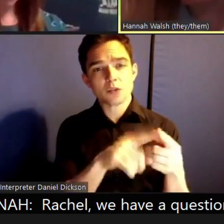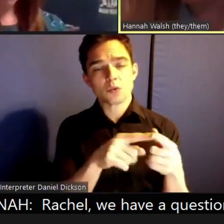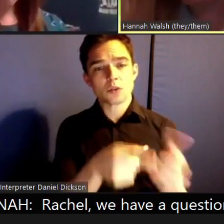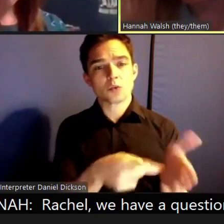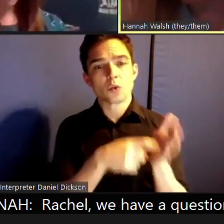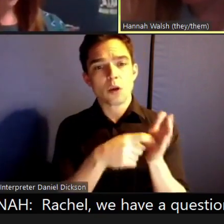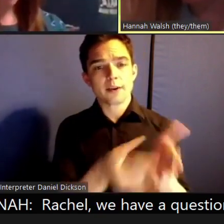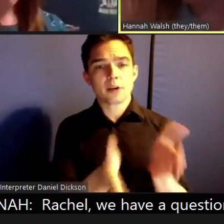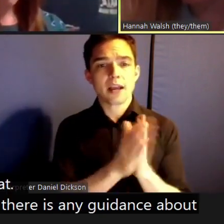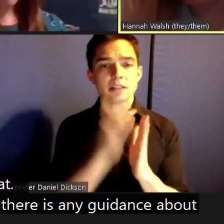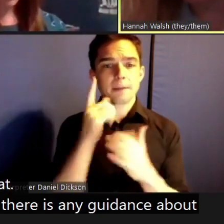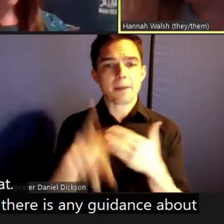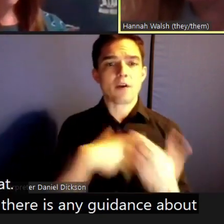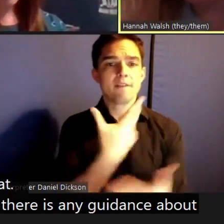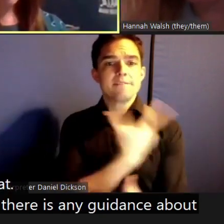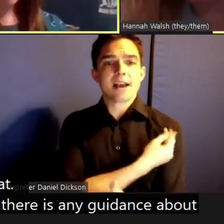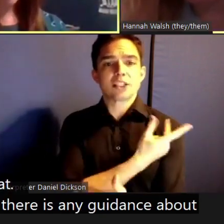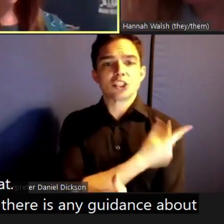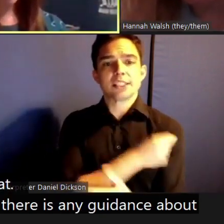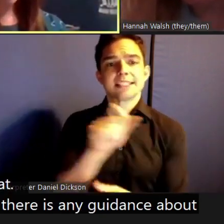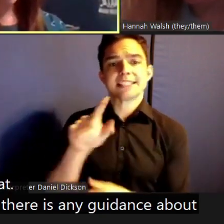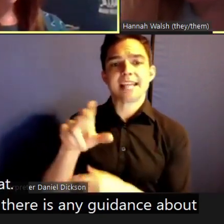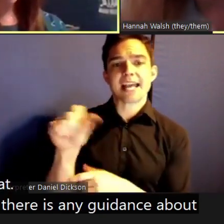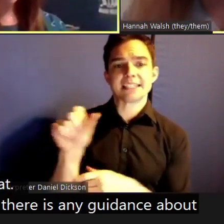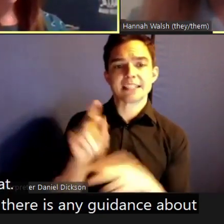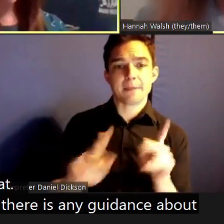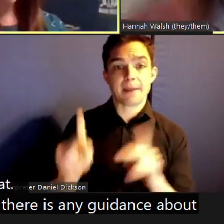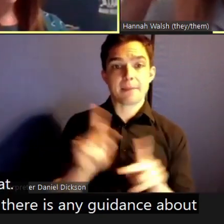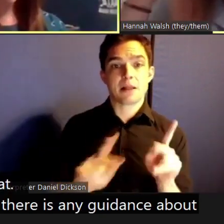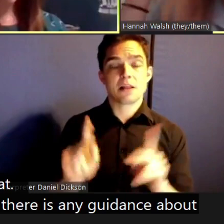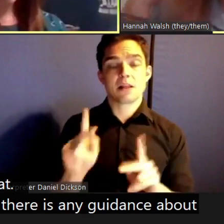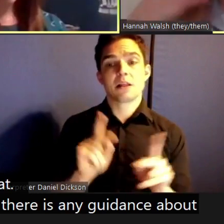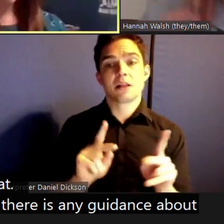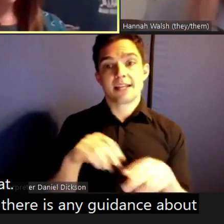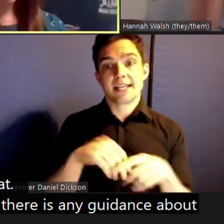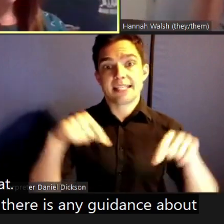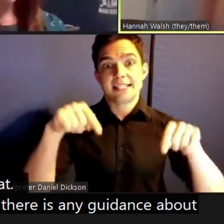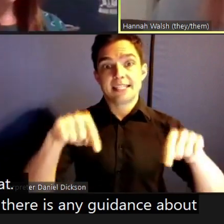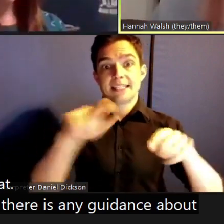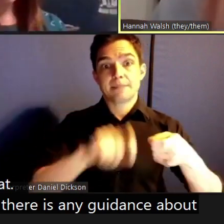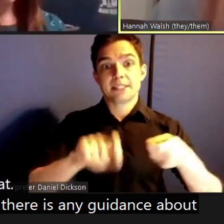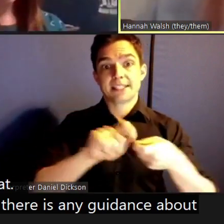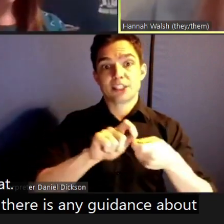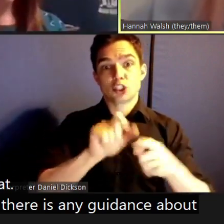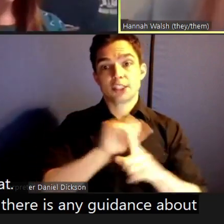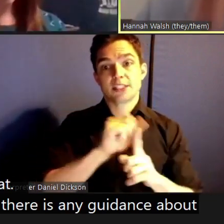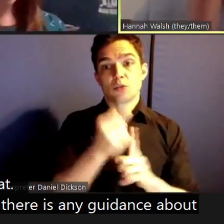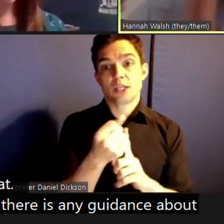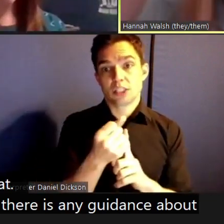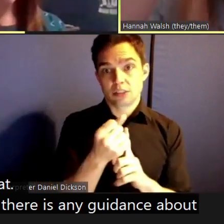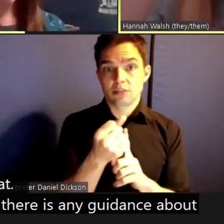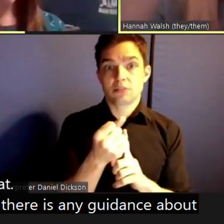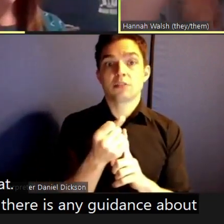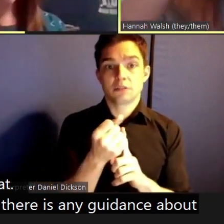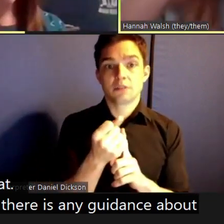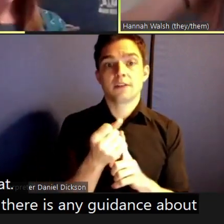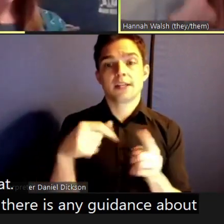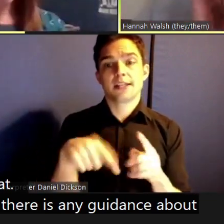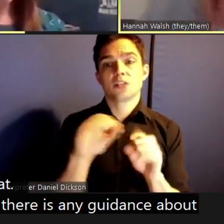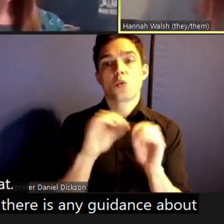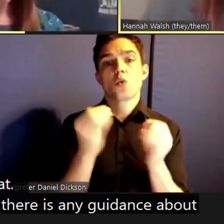asking about the vaccination status of people in this particular situation, people that this organization